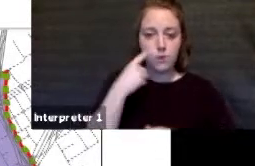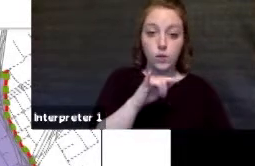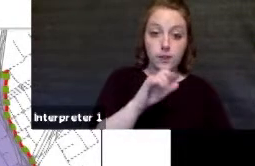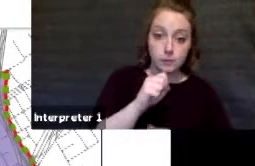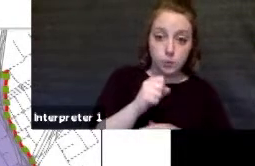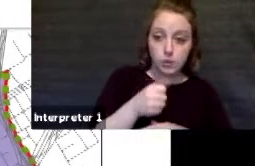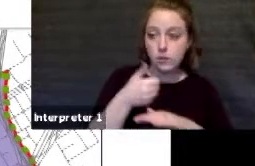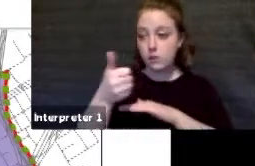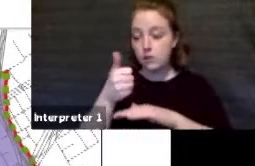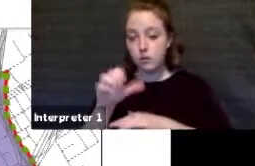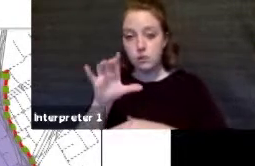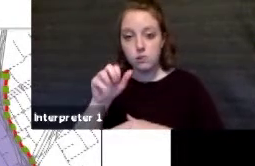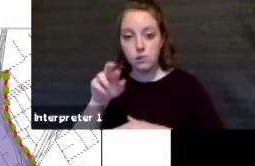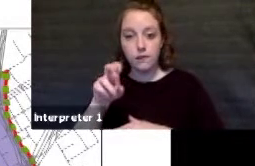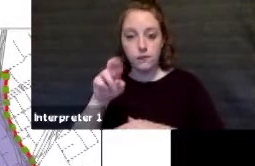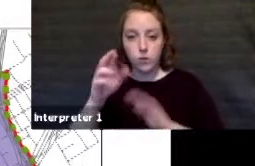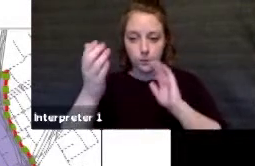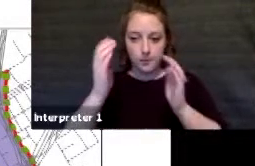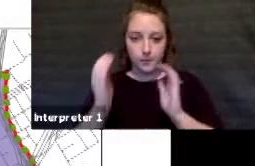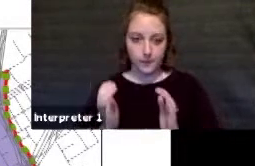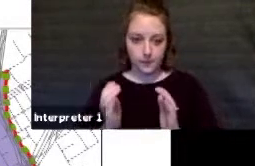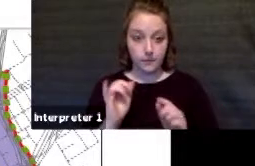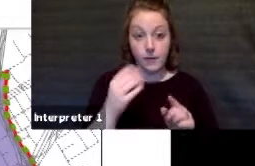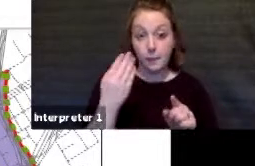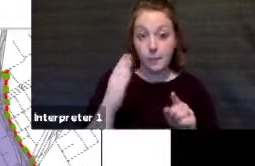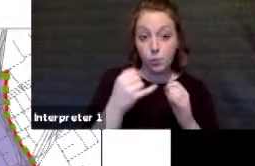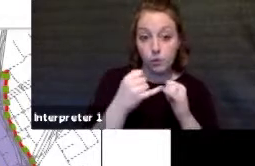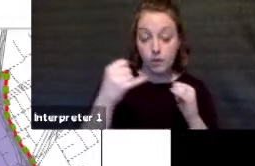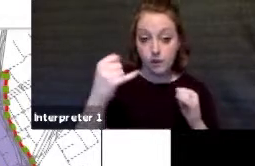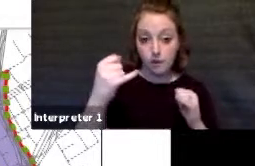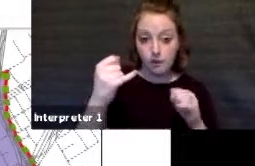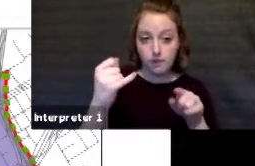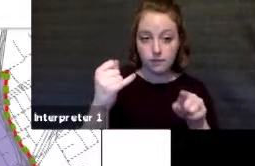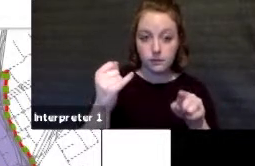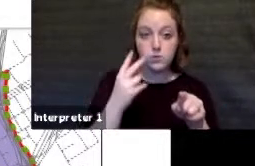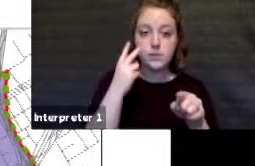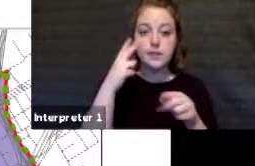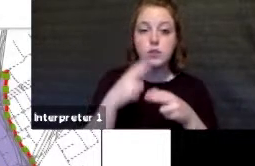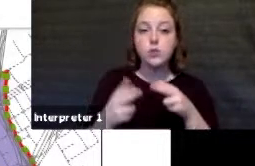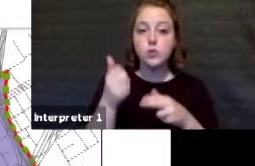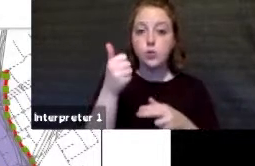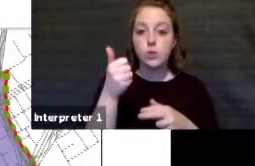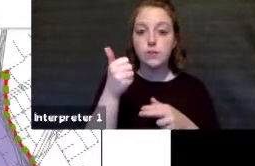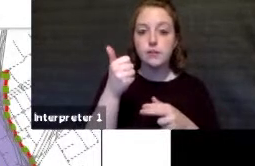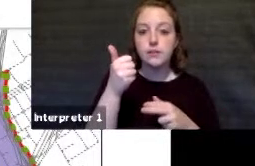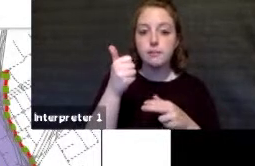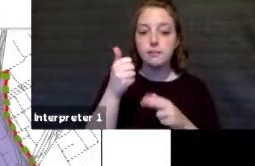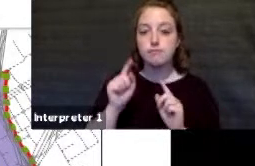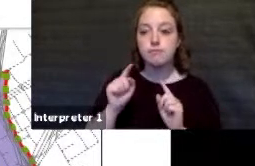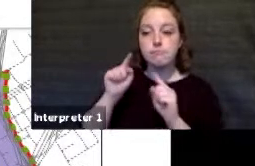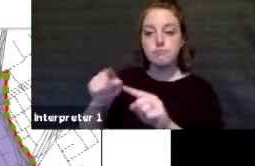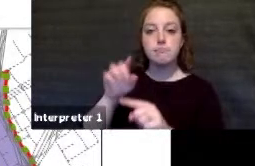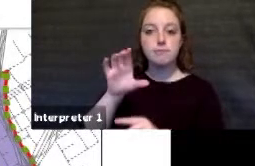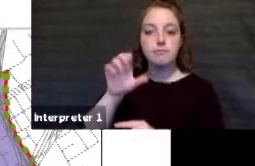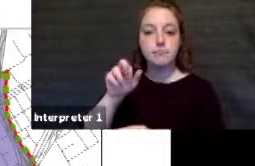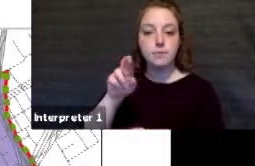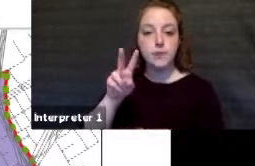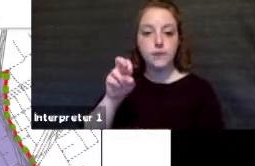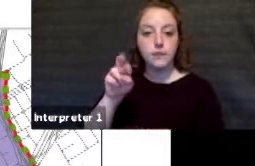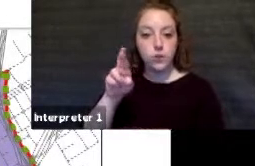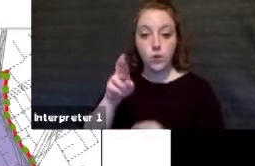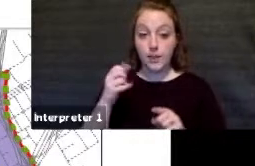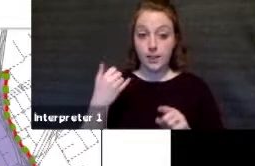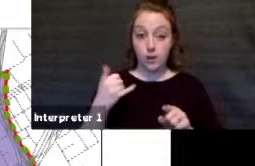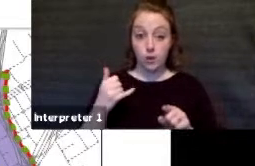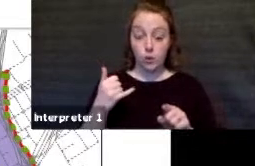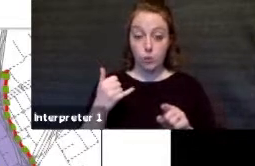in the blue line from each of those dots, you see what the shortest path to Carver would look like. In the yellow line, you